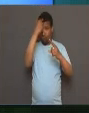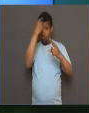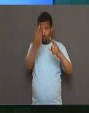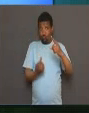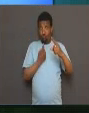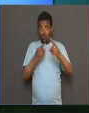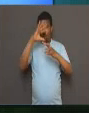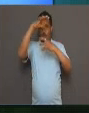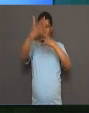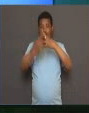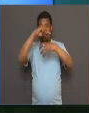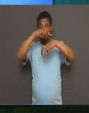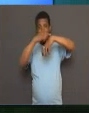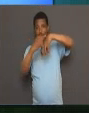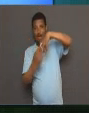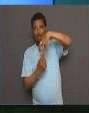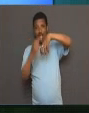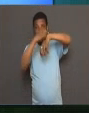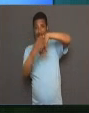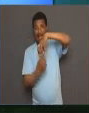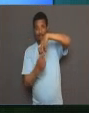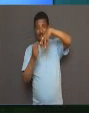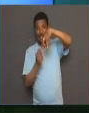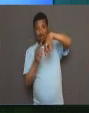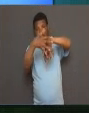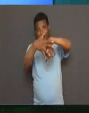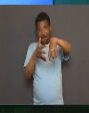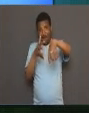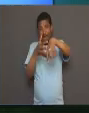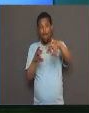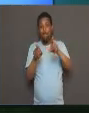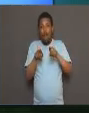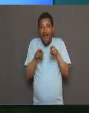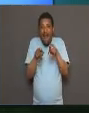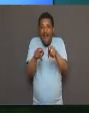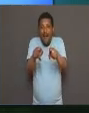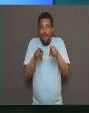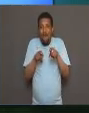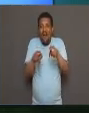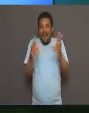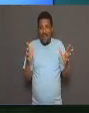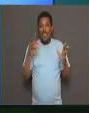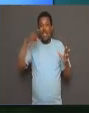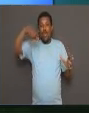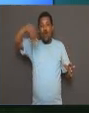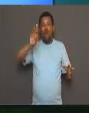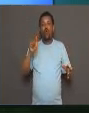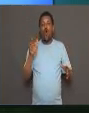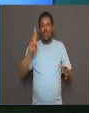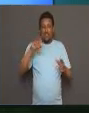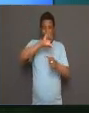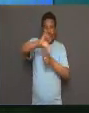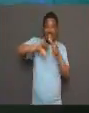and all circles of latitude are parallel with the equator and with each